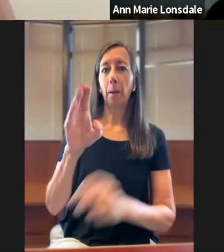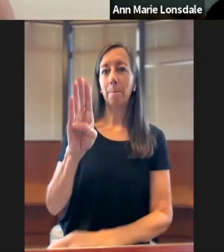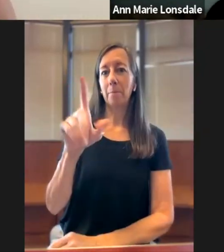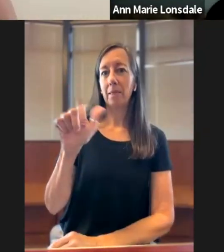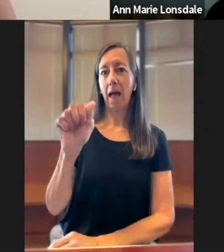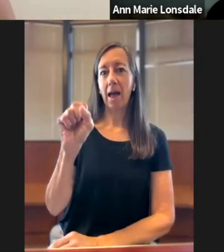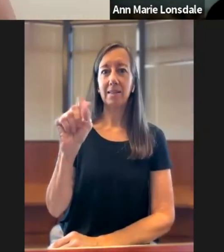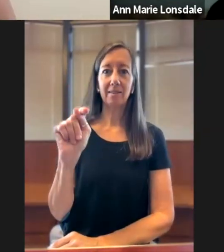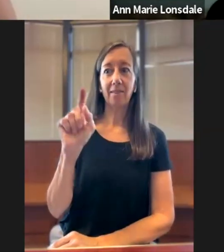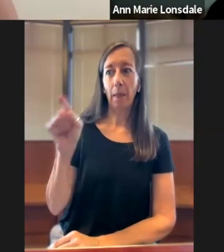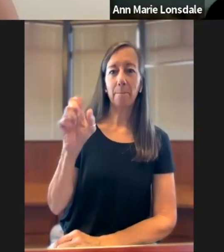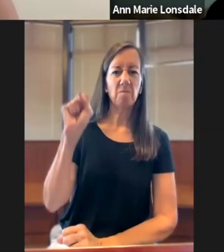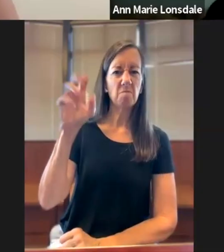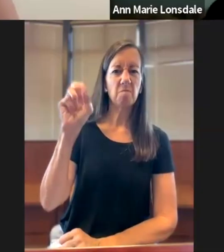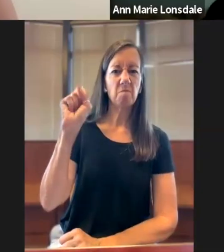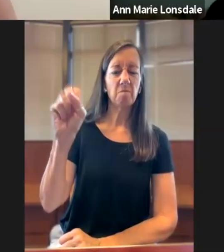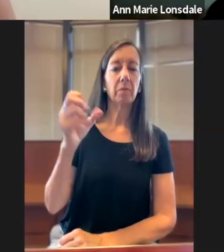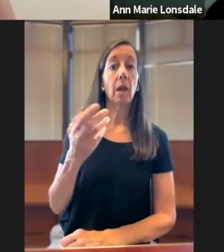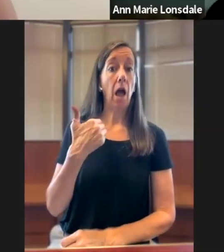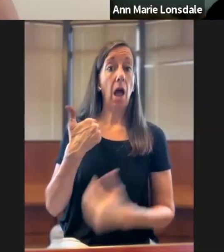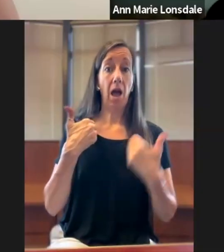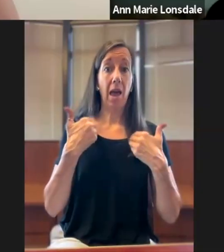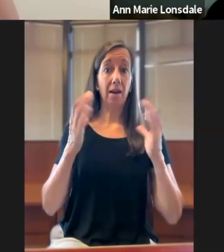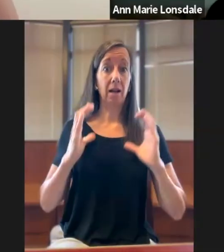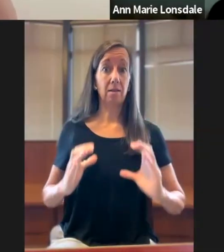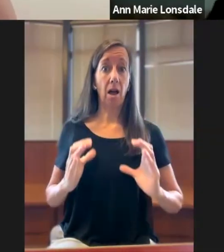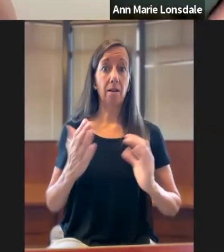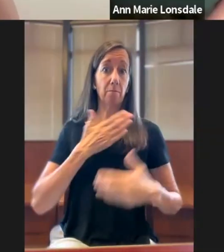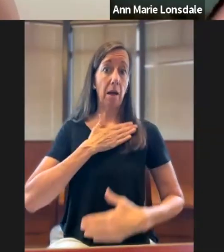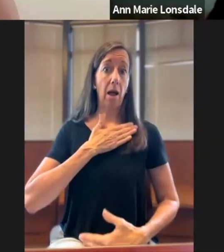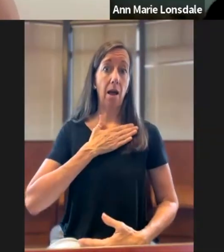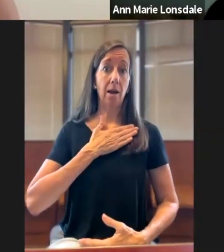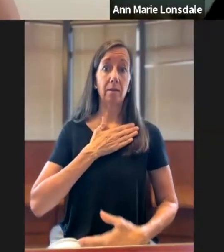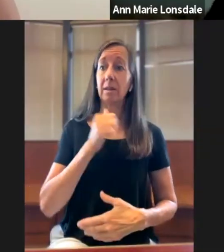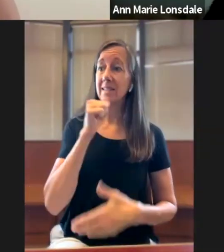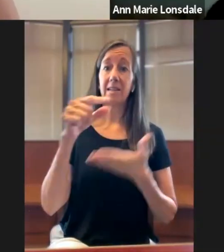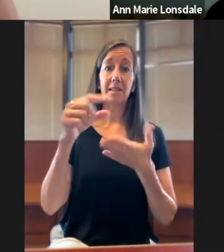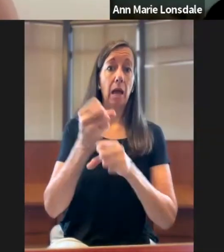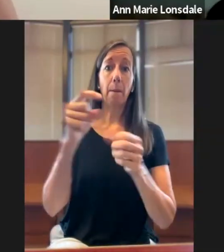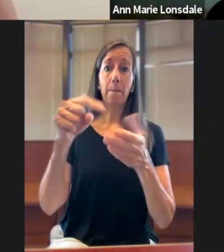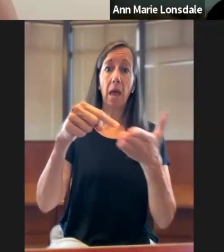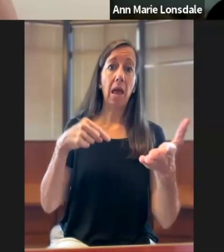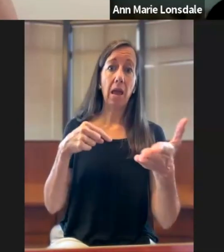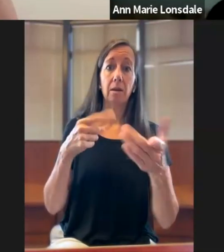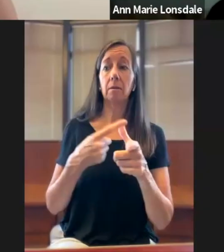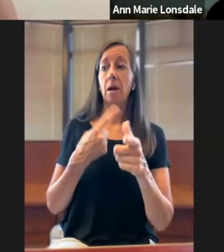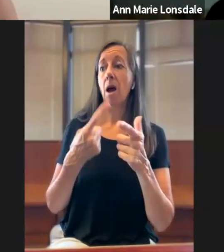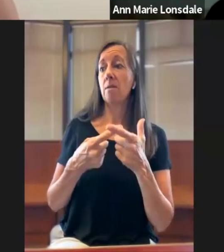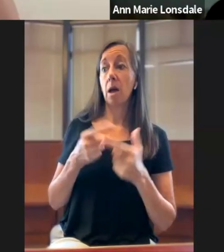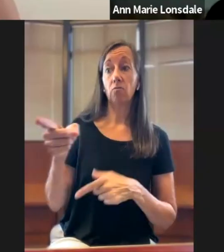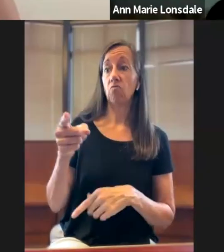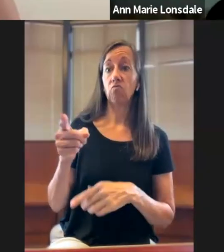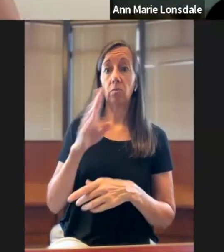of mine who did not get paid, who was ghosted, and she had to blast them on social media. They